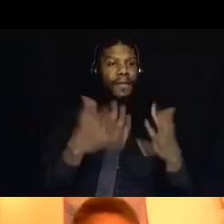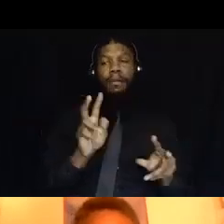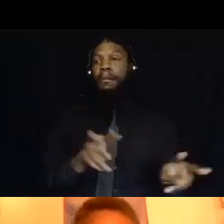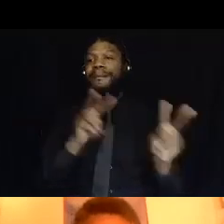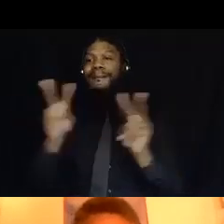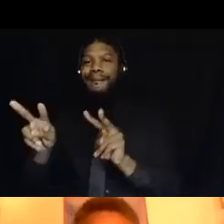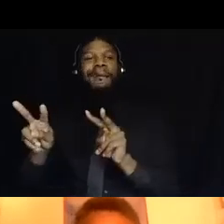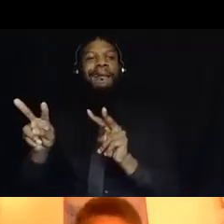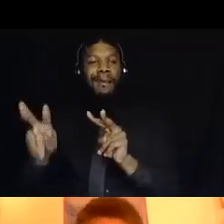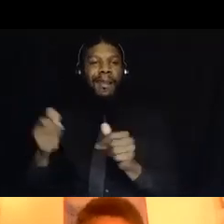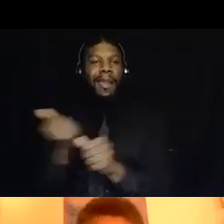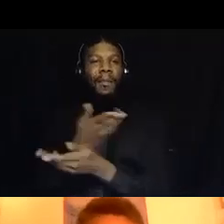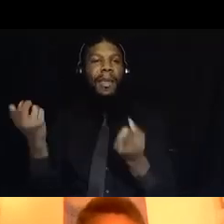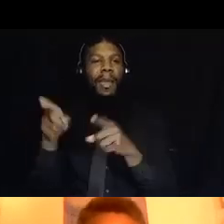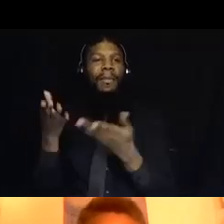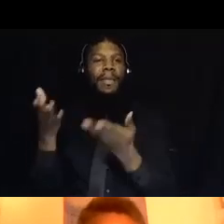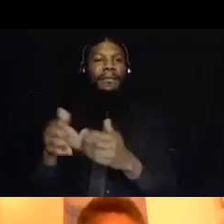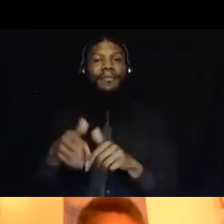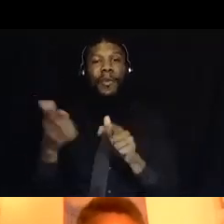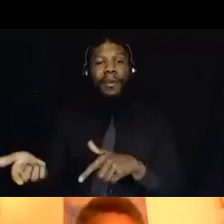Hannah Fagan of MoMA for some housekeeping.